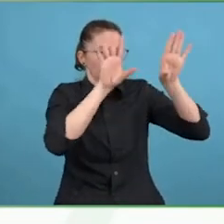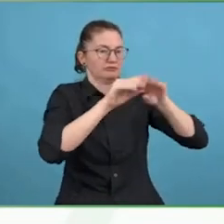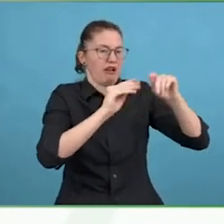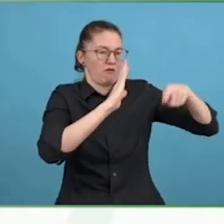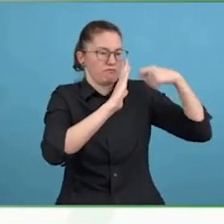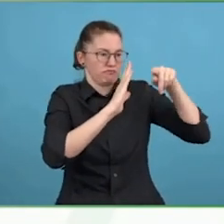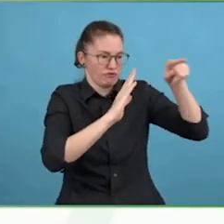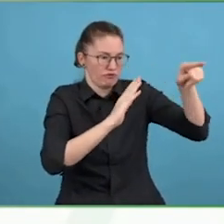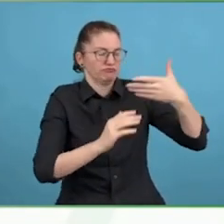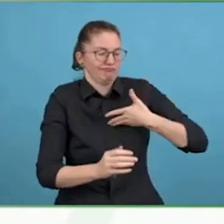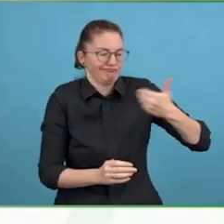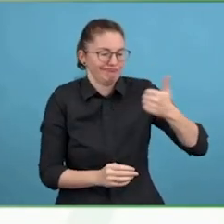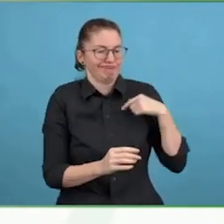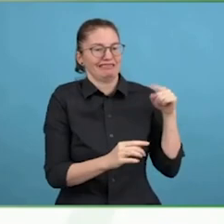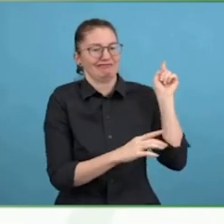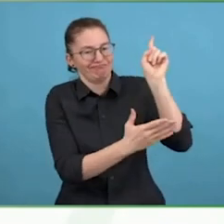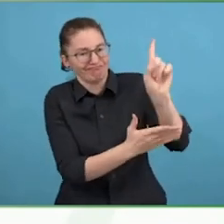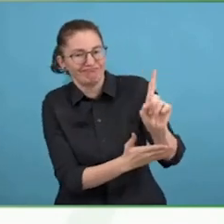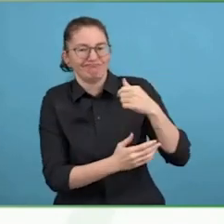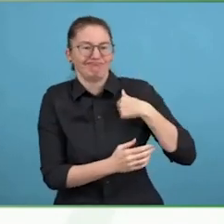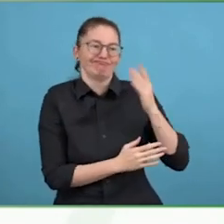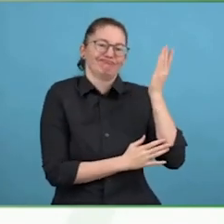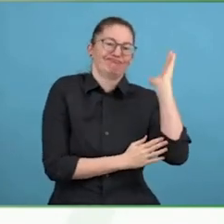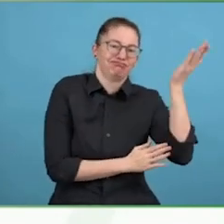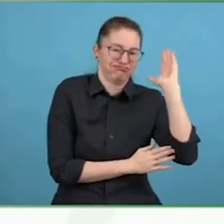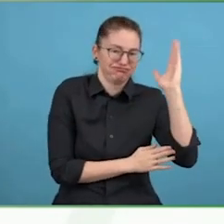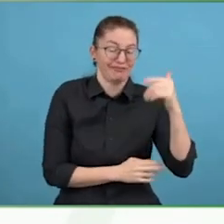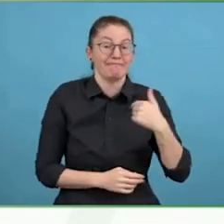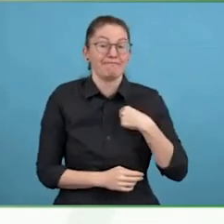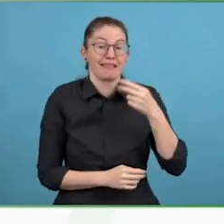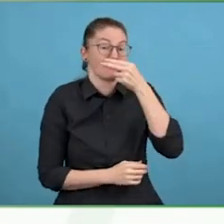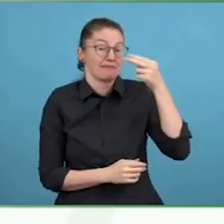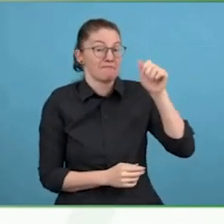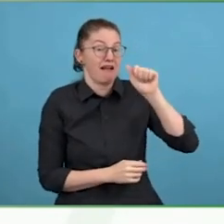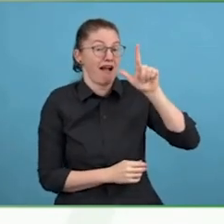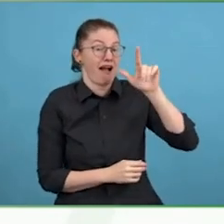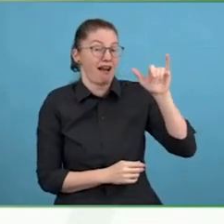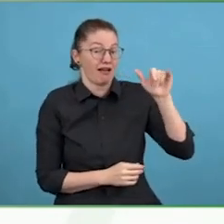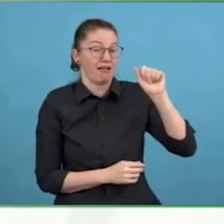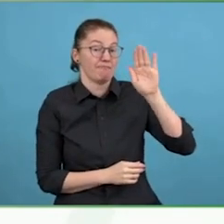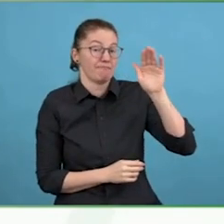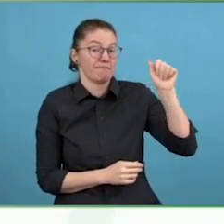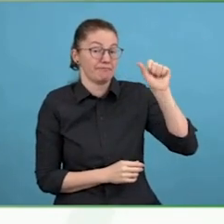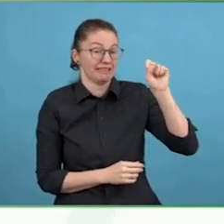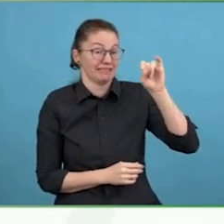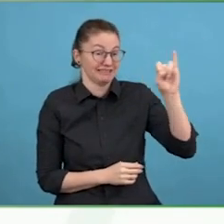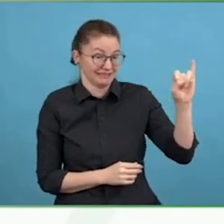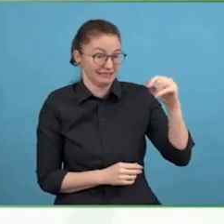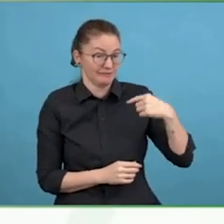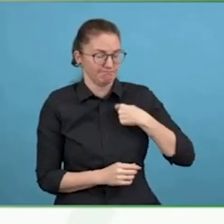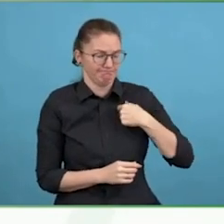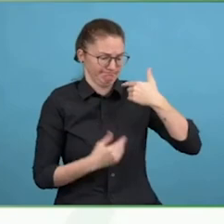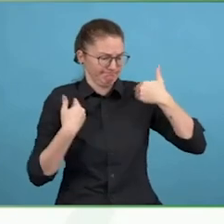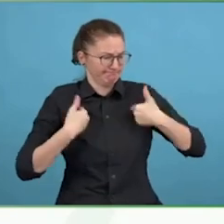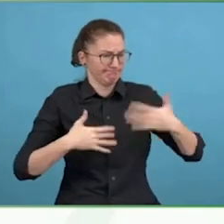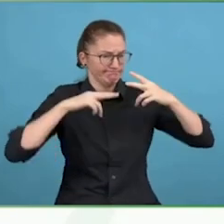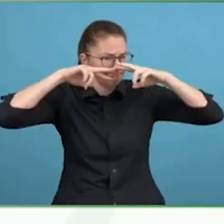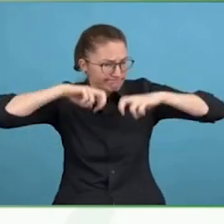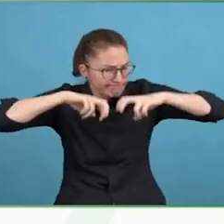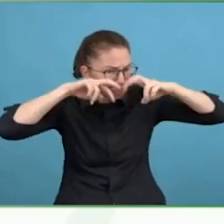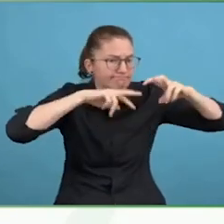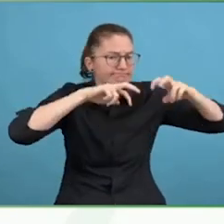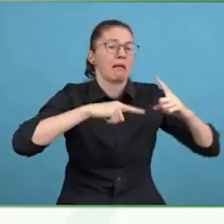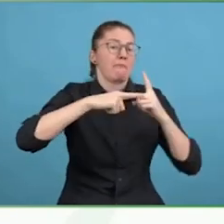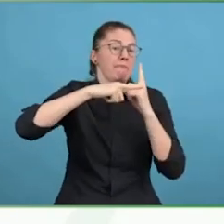I've got an MA in political science and international relations in